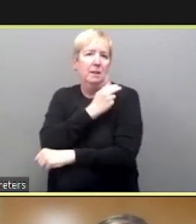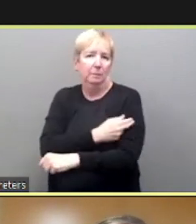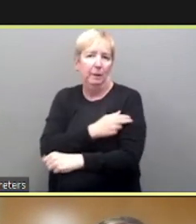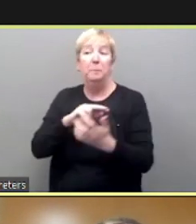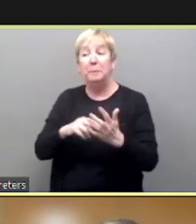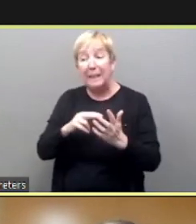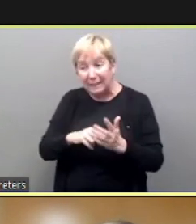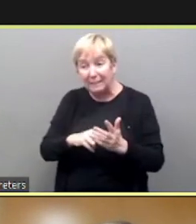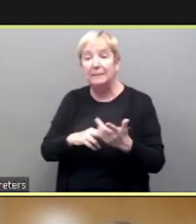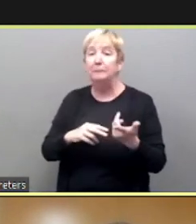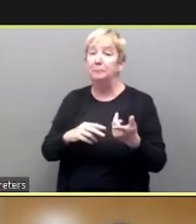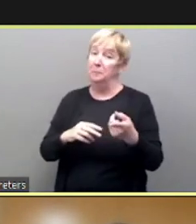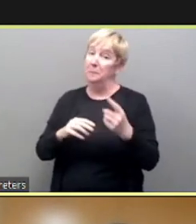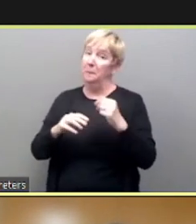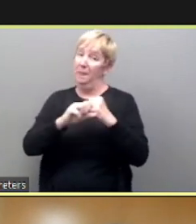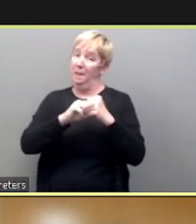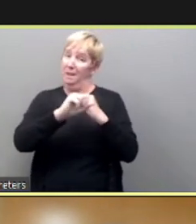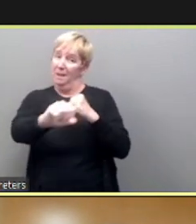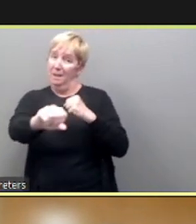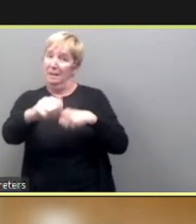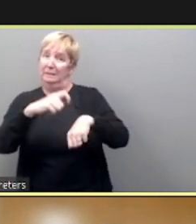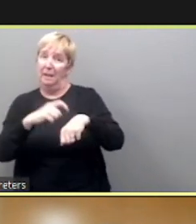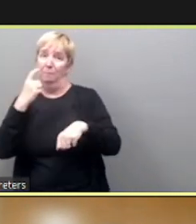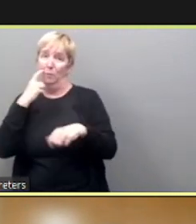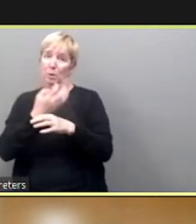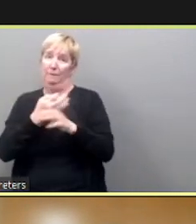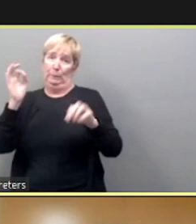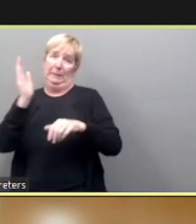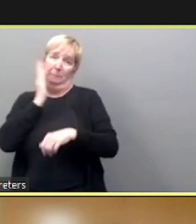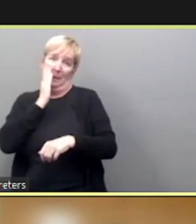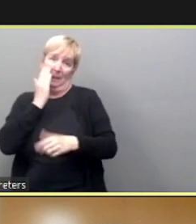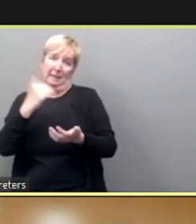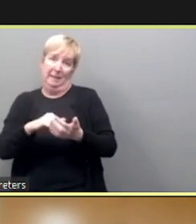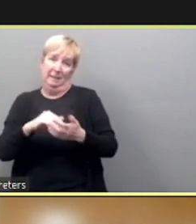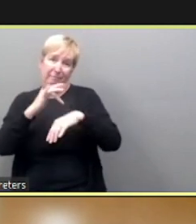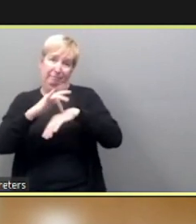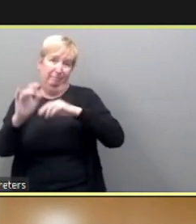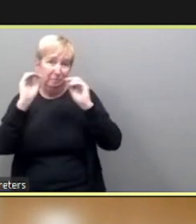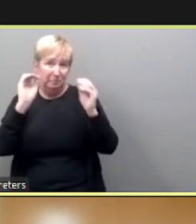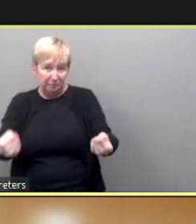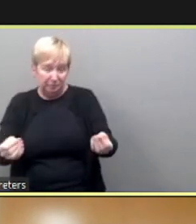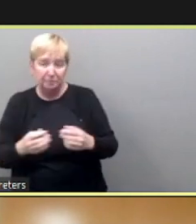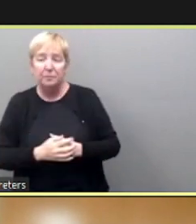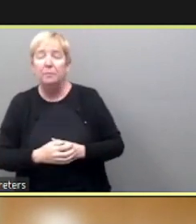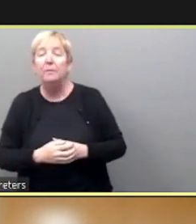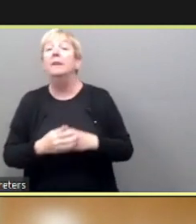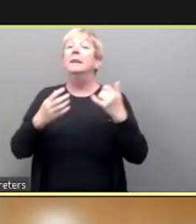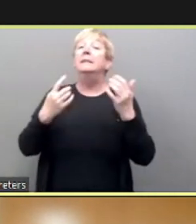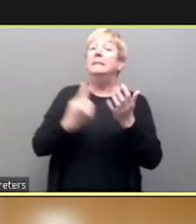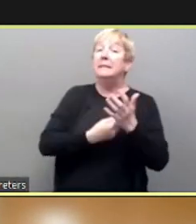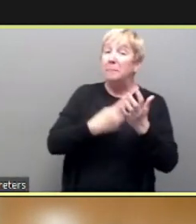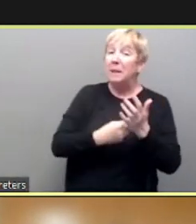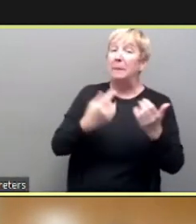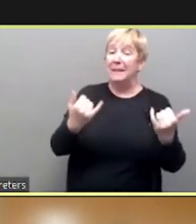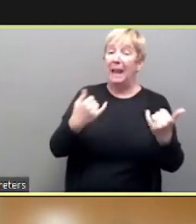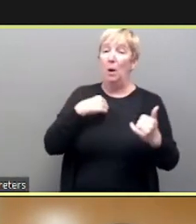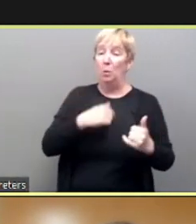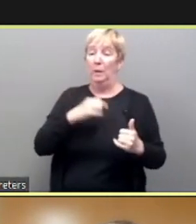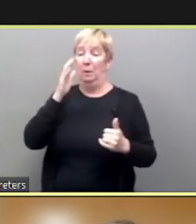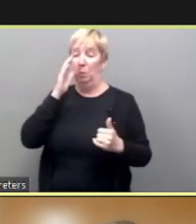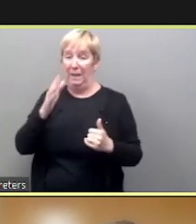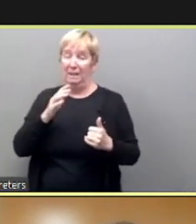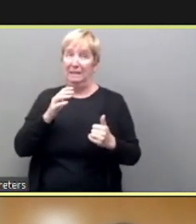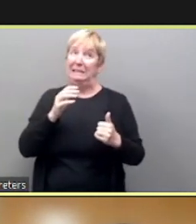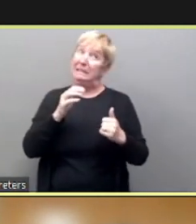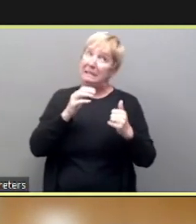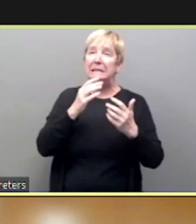Scrice mentioned, we are in a situation now where we downgrade patients to non-ICU level, where historically that would have